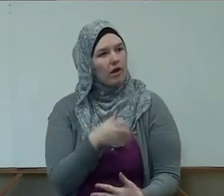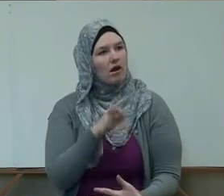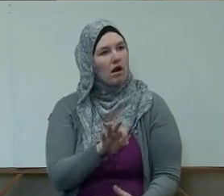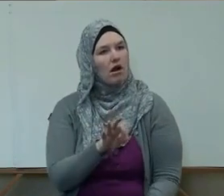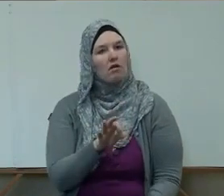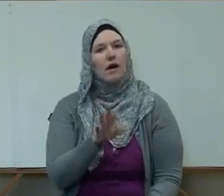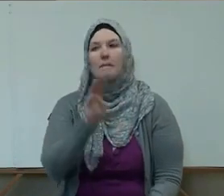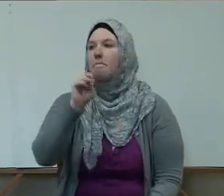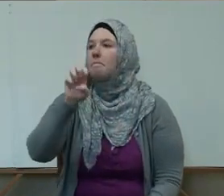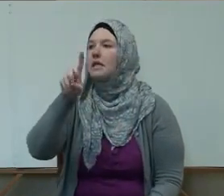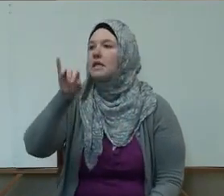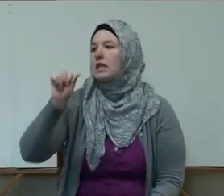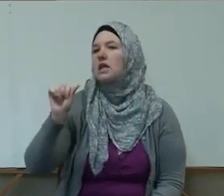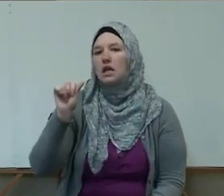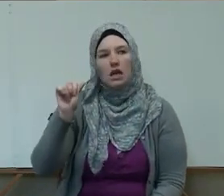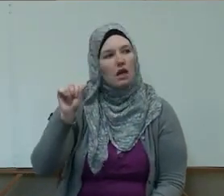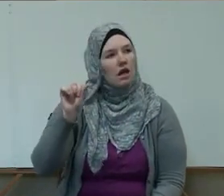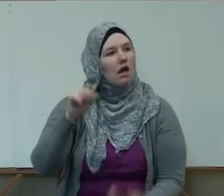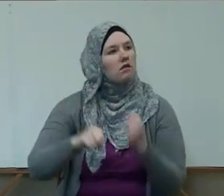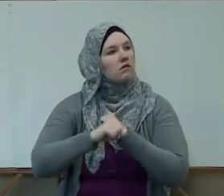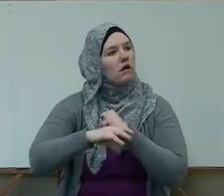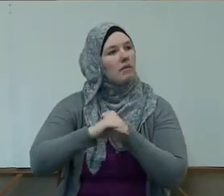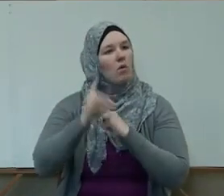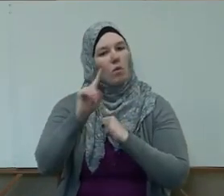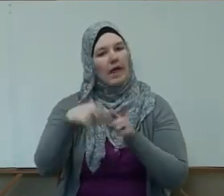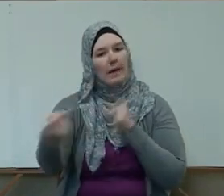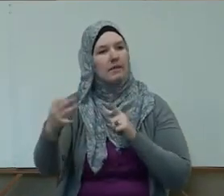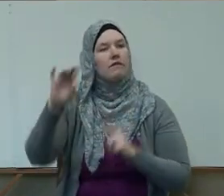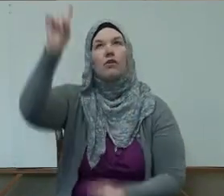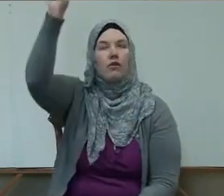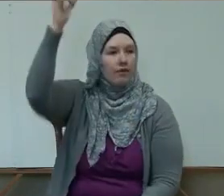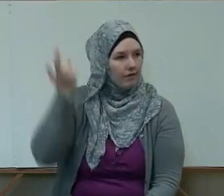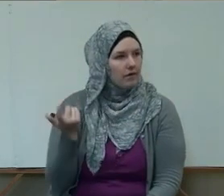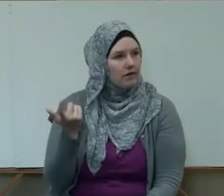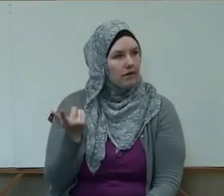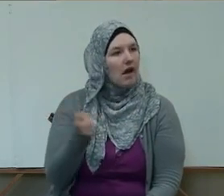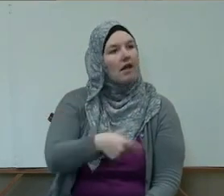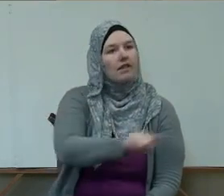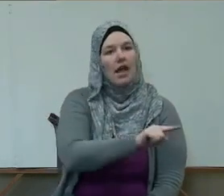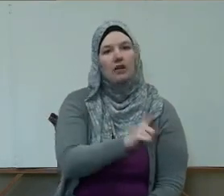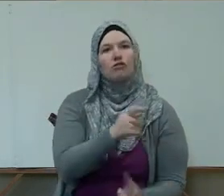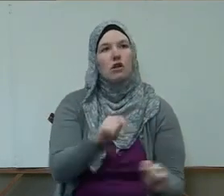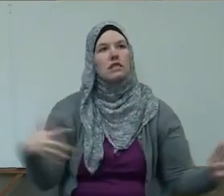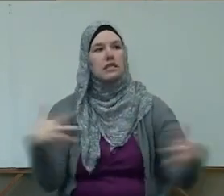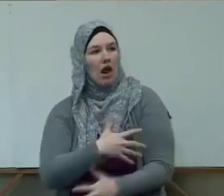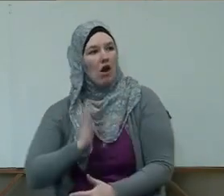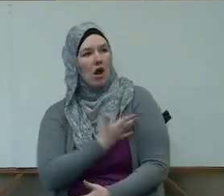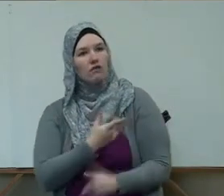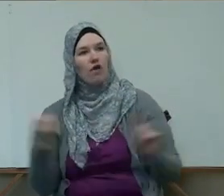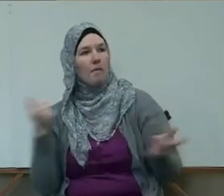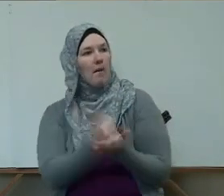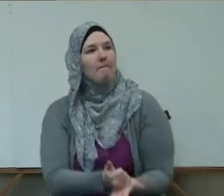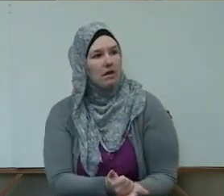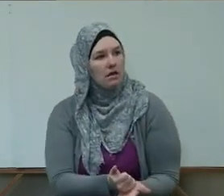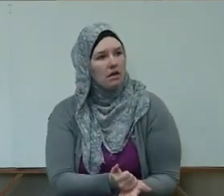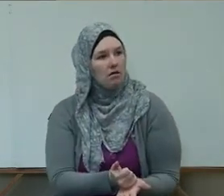media campaigns or counter campaigns of the enemies of Allah, that they intimidate us from standing